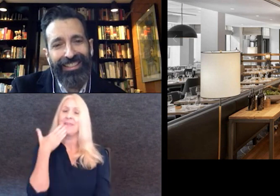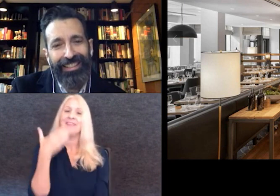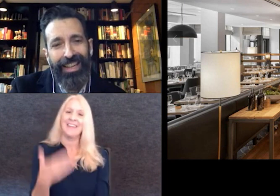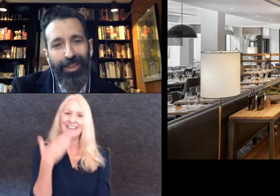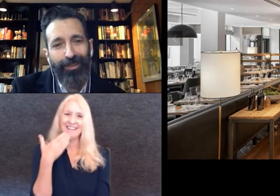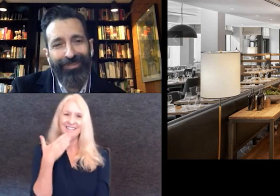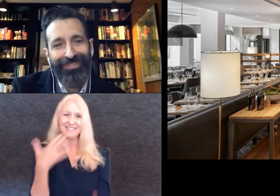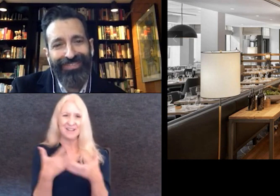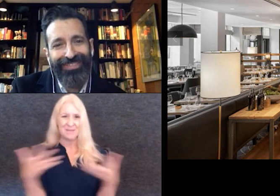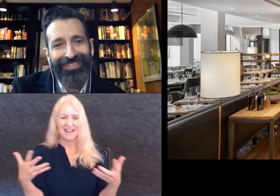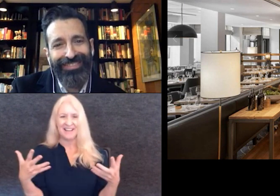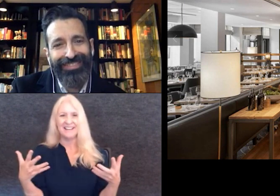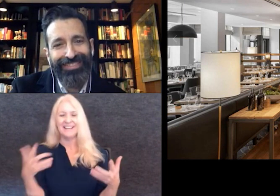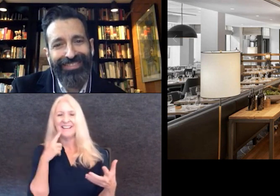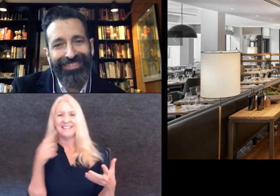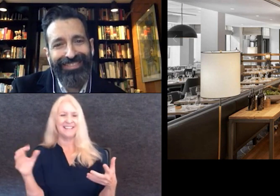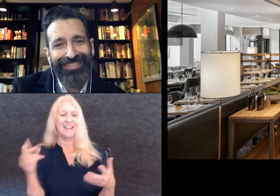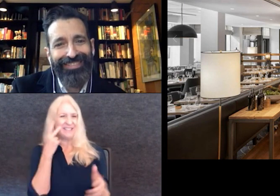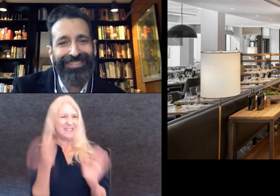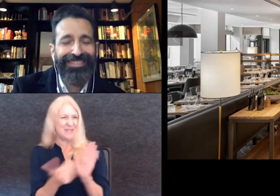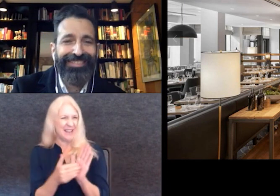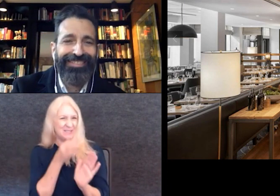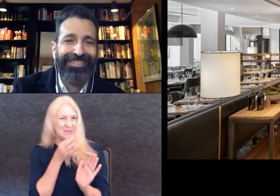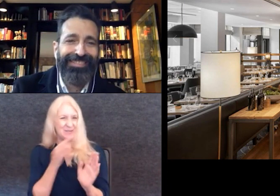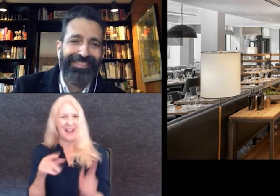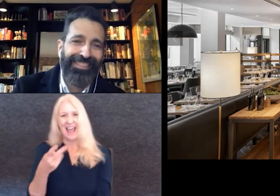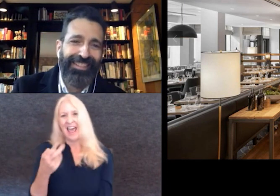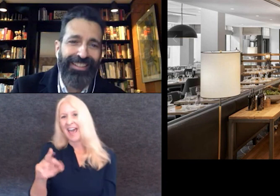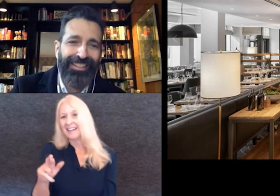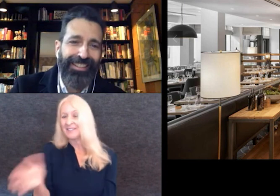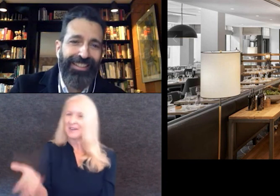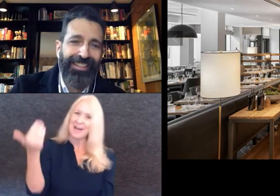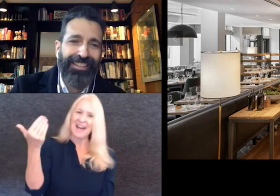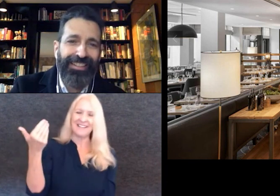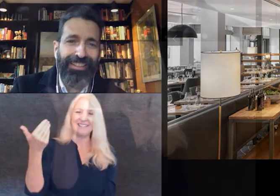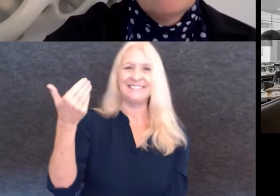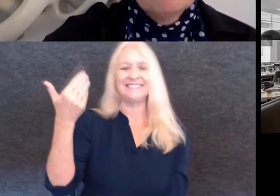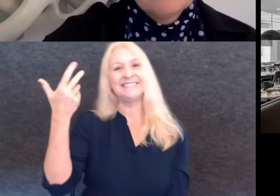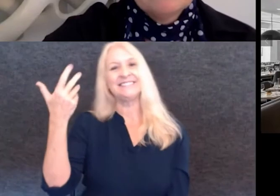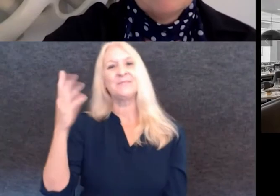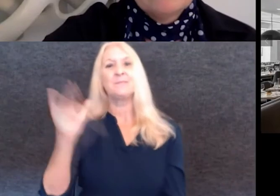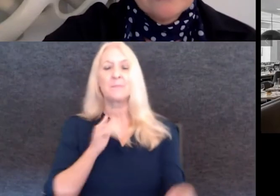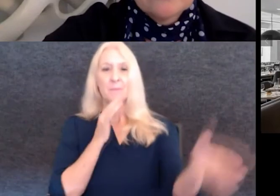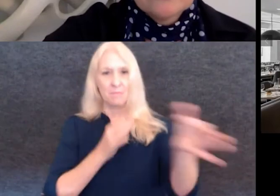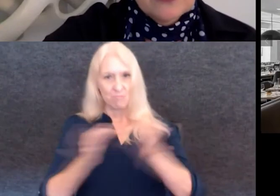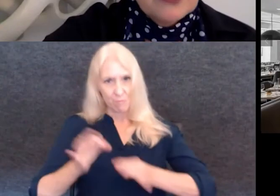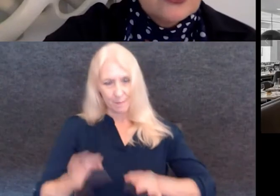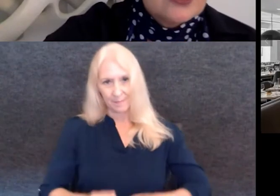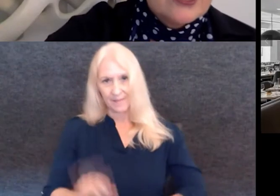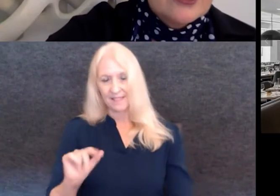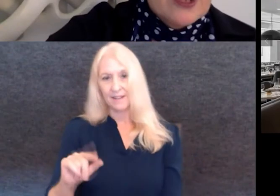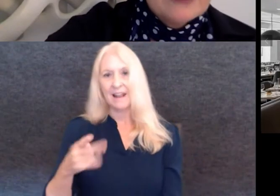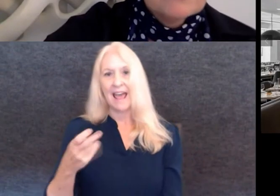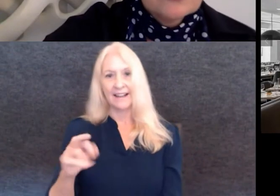for sharing that, and I'll thank you back in a little bit. Okay, Héctor, come on up. So I want to tell everybody about Héctor Esrawe,